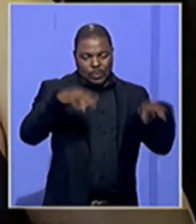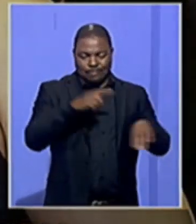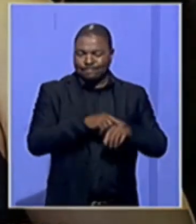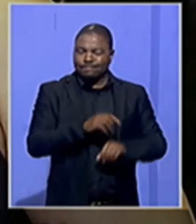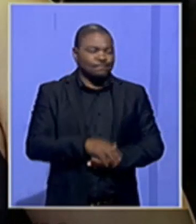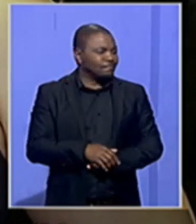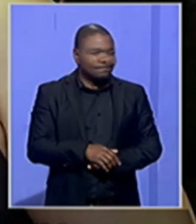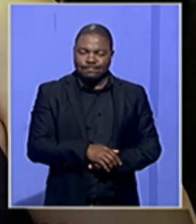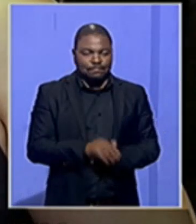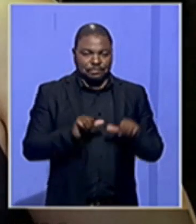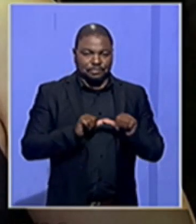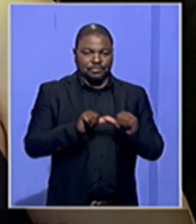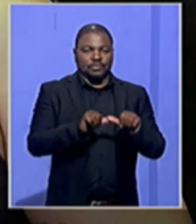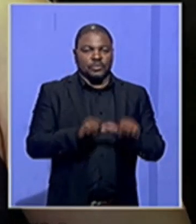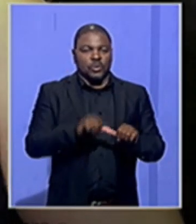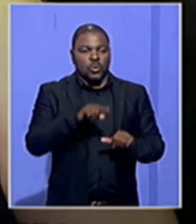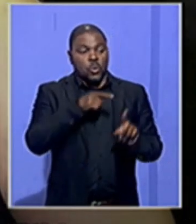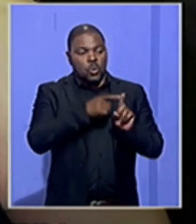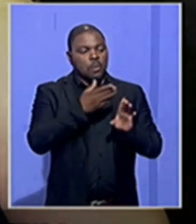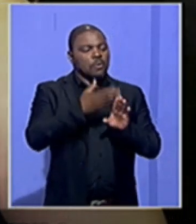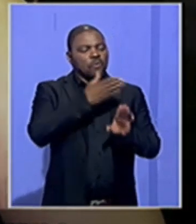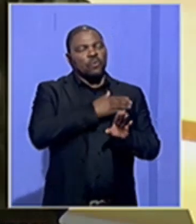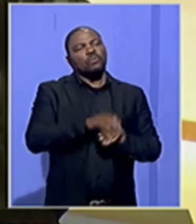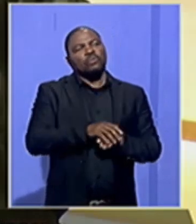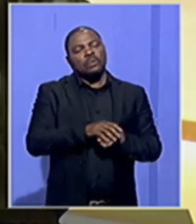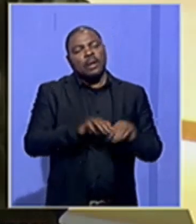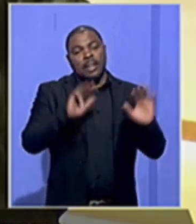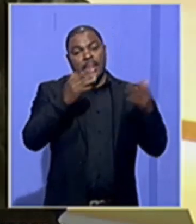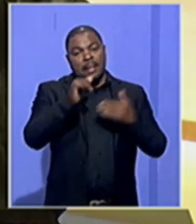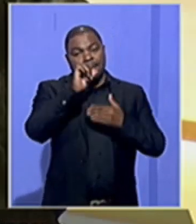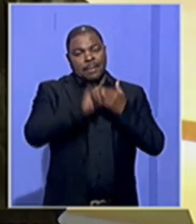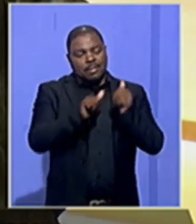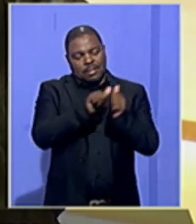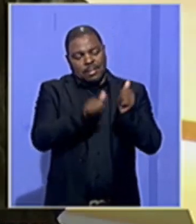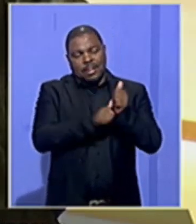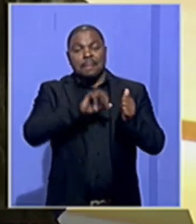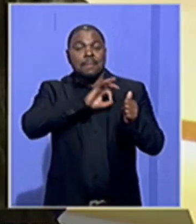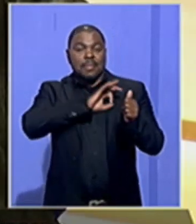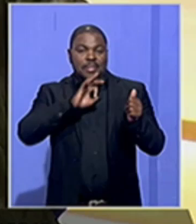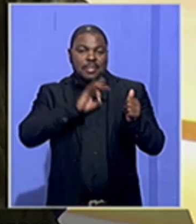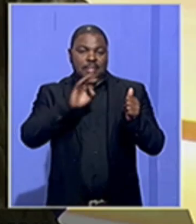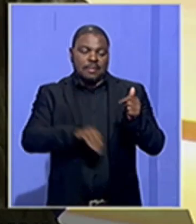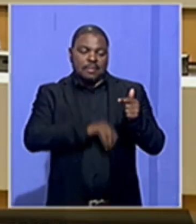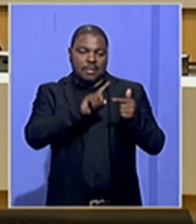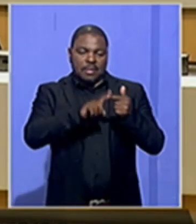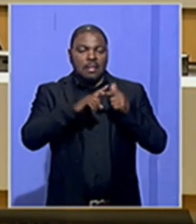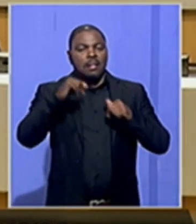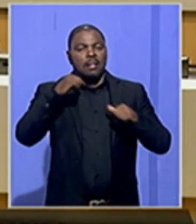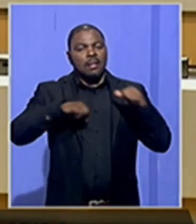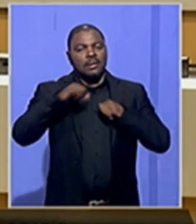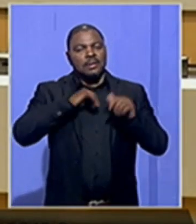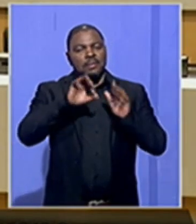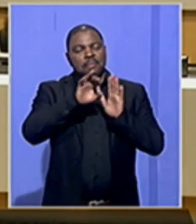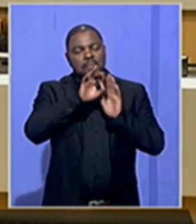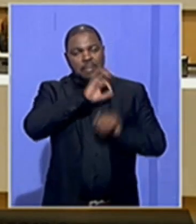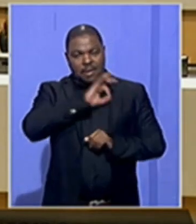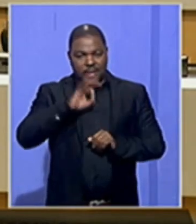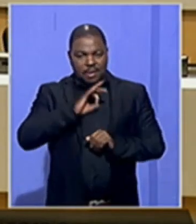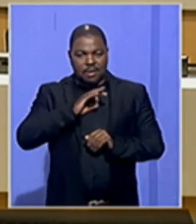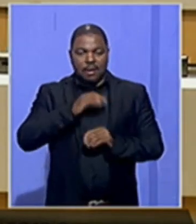o dirile jaaka motlatsa meyara dikgwedi di le robedi tse di fetileng le go nna meyara wa nama o tshwere morago ga go tlusiwa